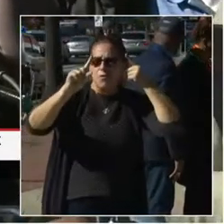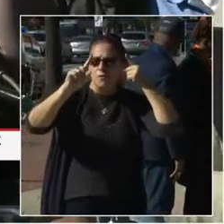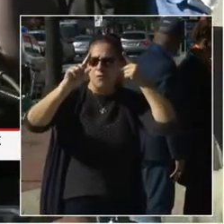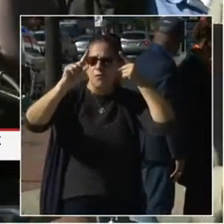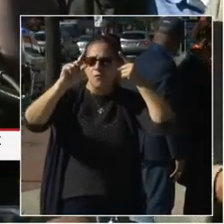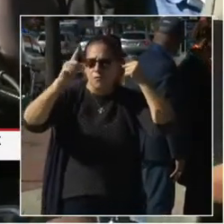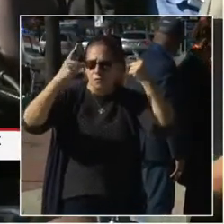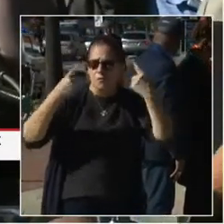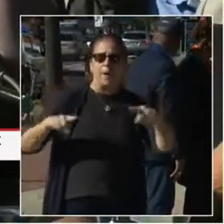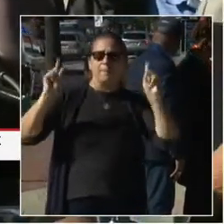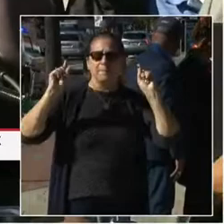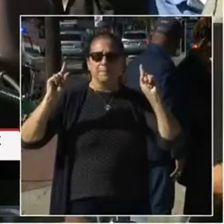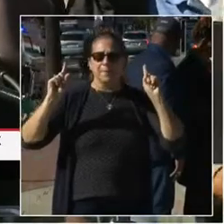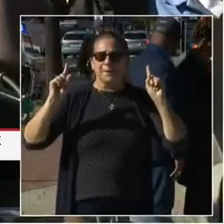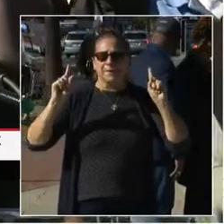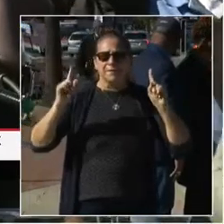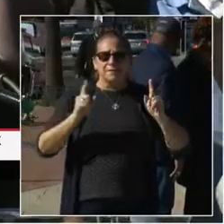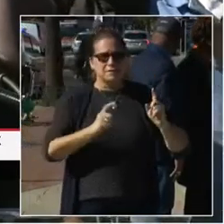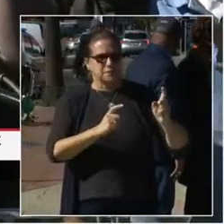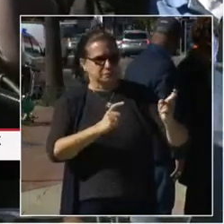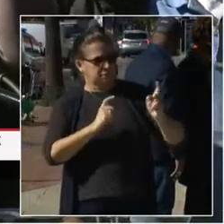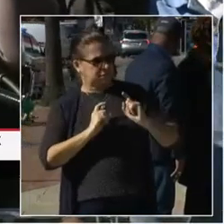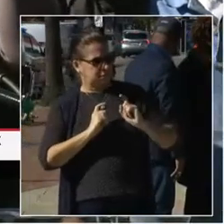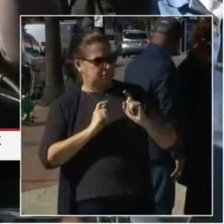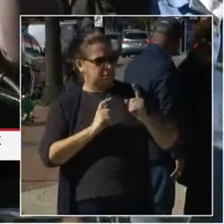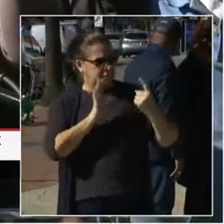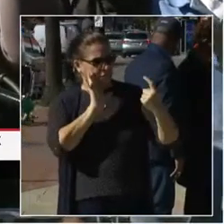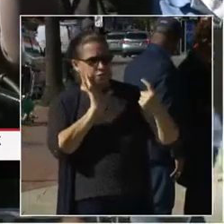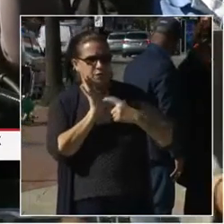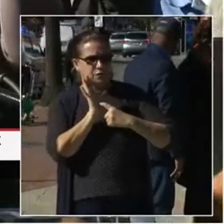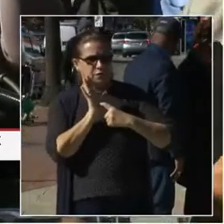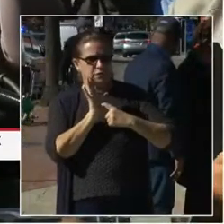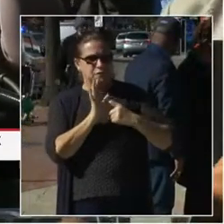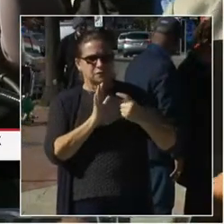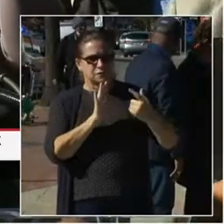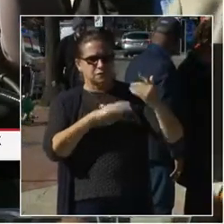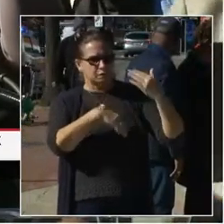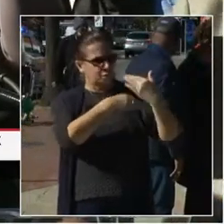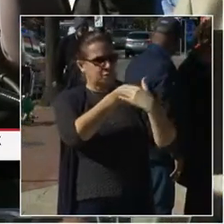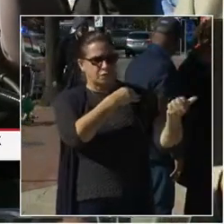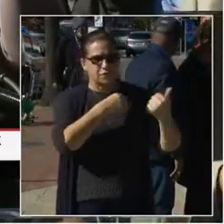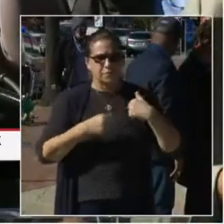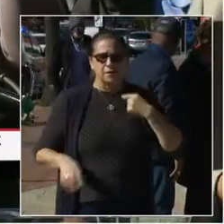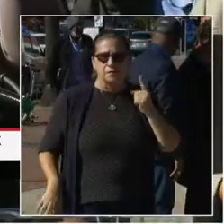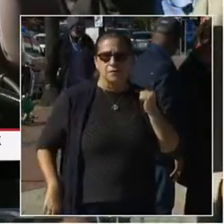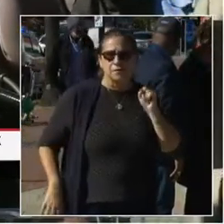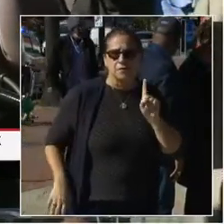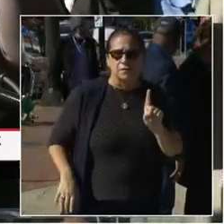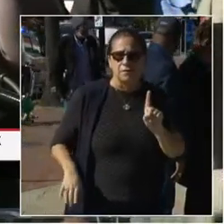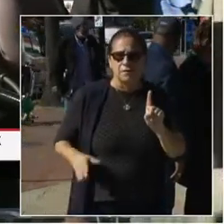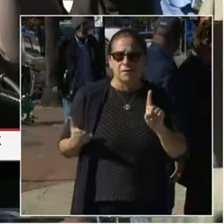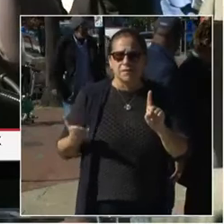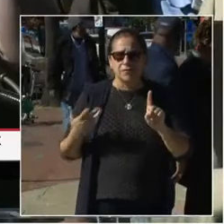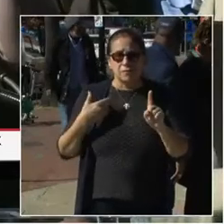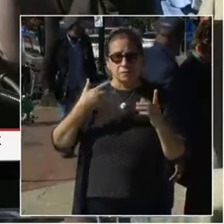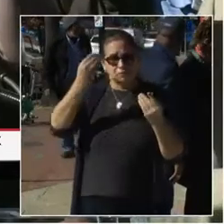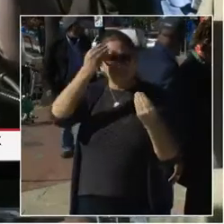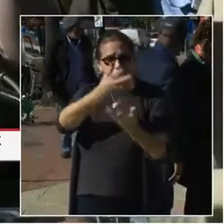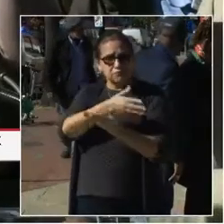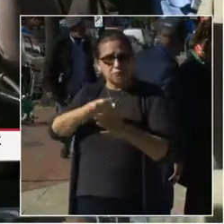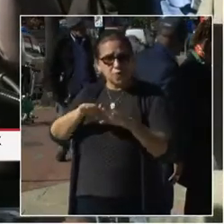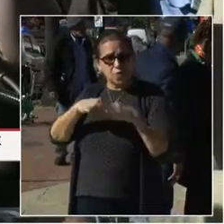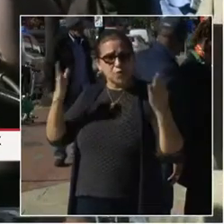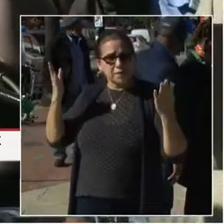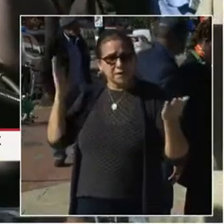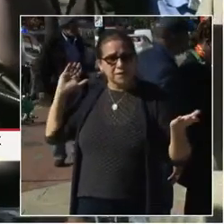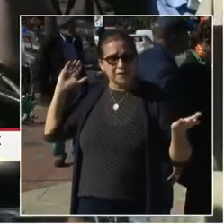Brandon. And when he told me about his desire to open up Fishscale Restaurant, I saw